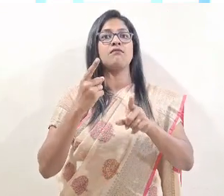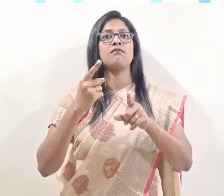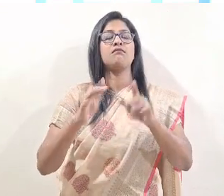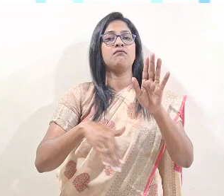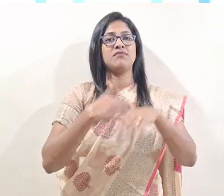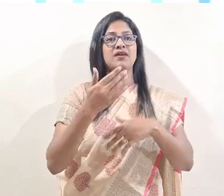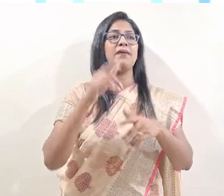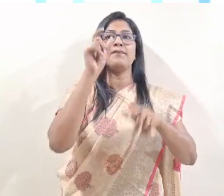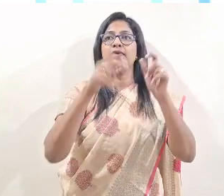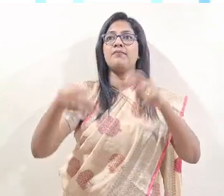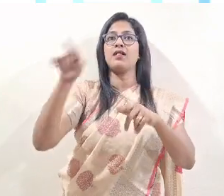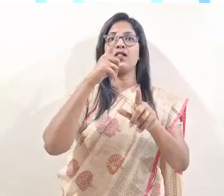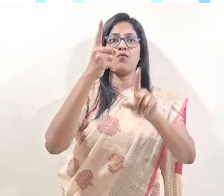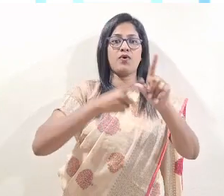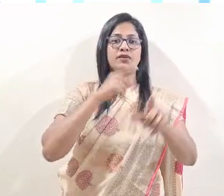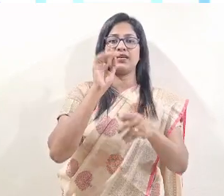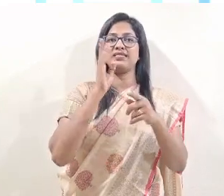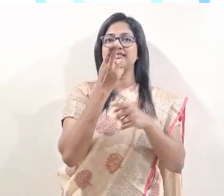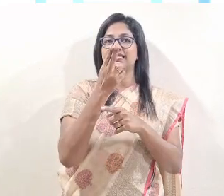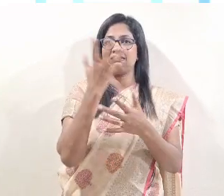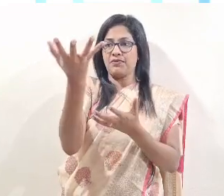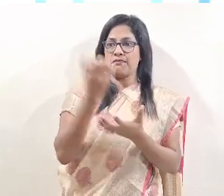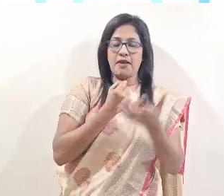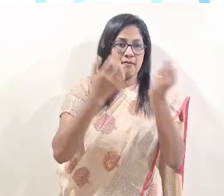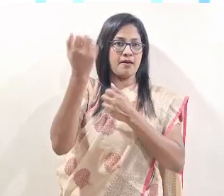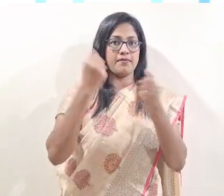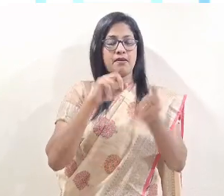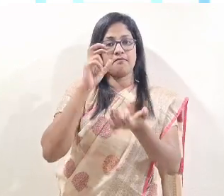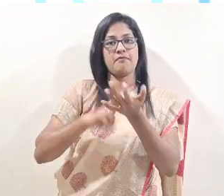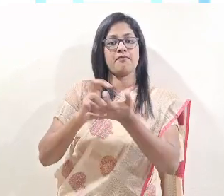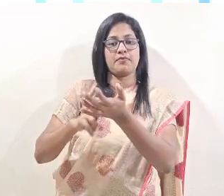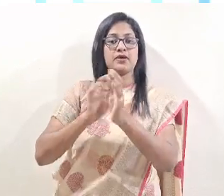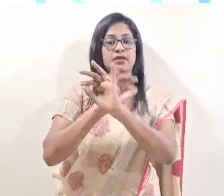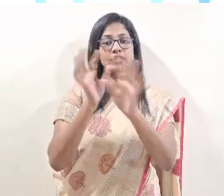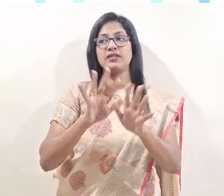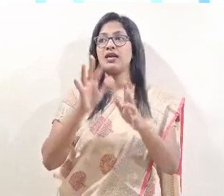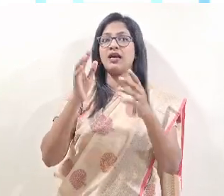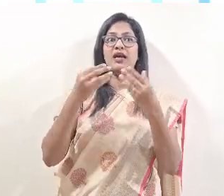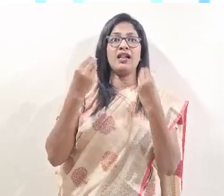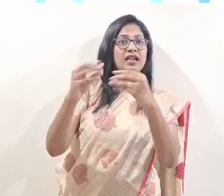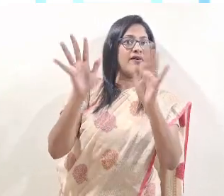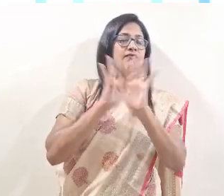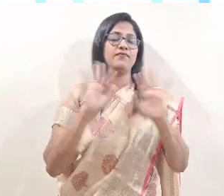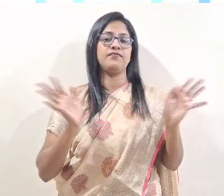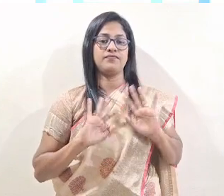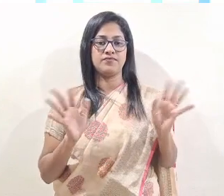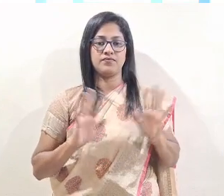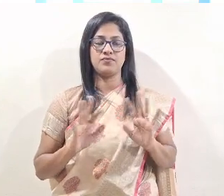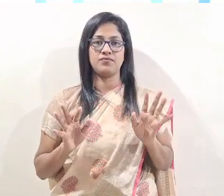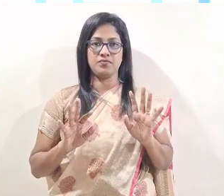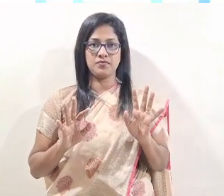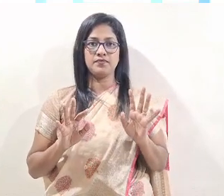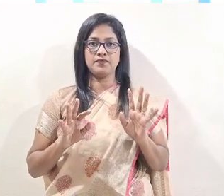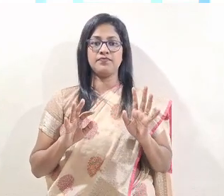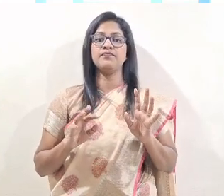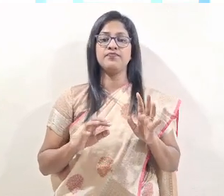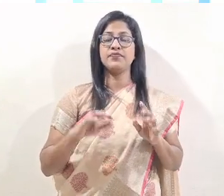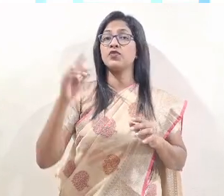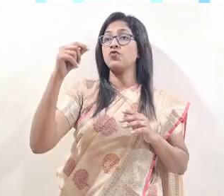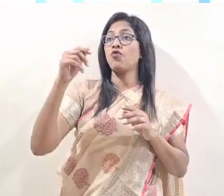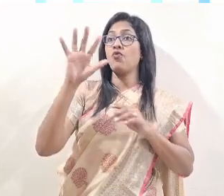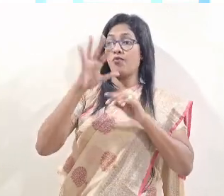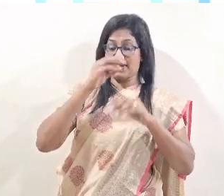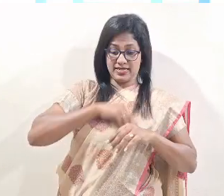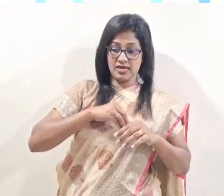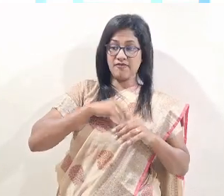or annual tickets. No? And not all of them left them immediately. So income didn't go down